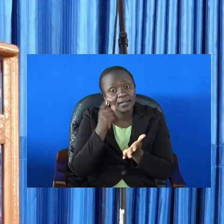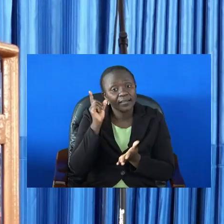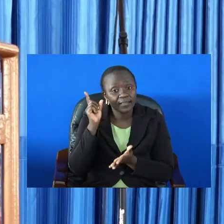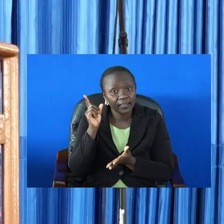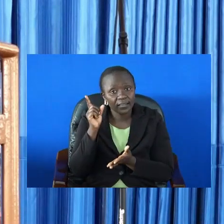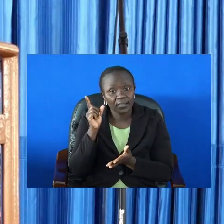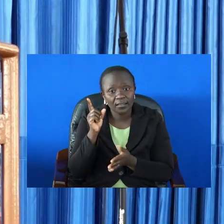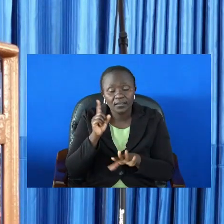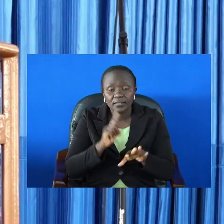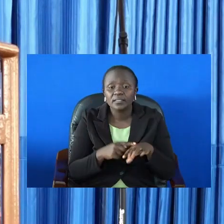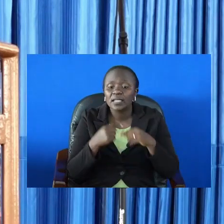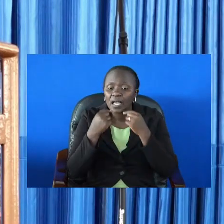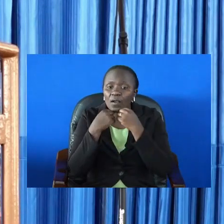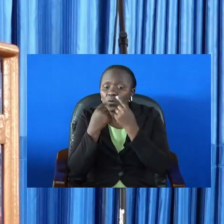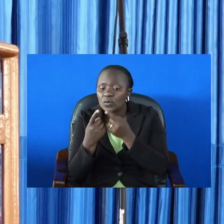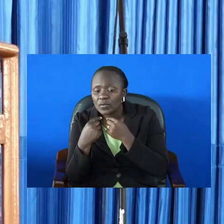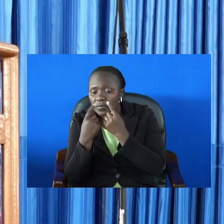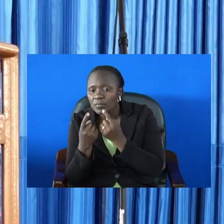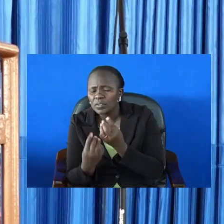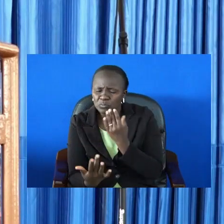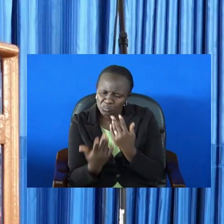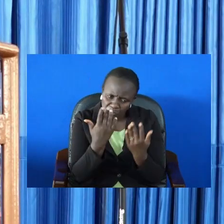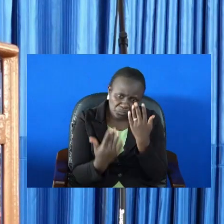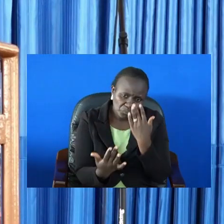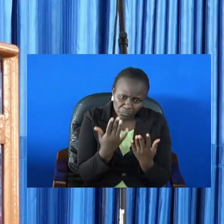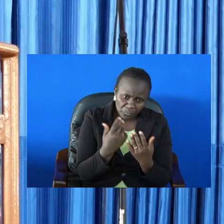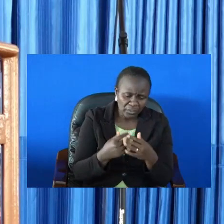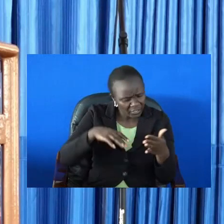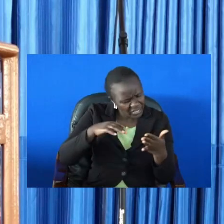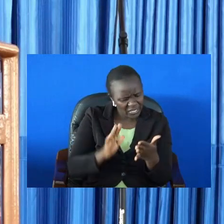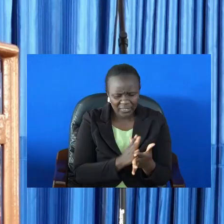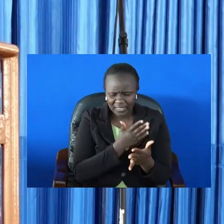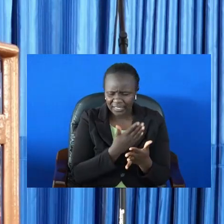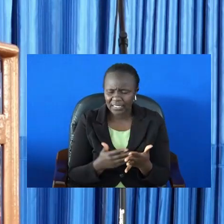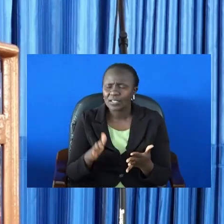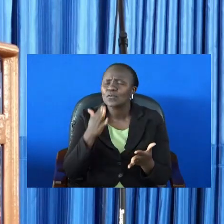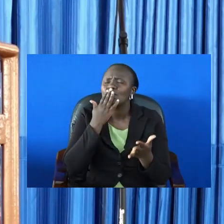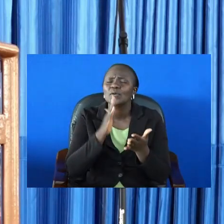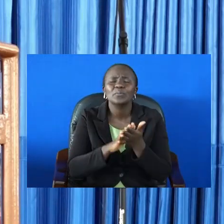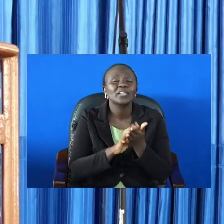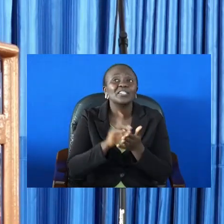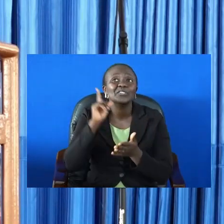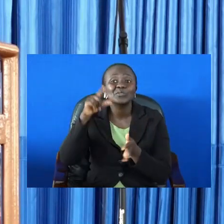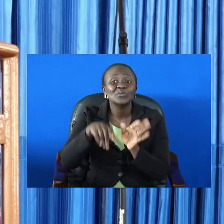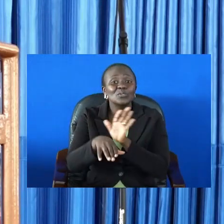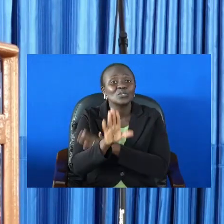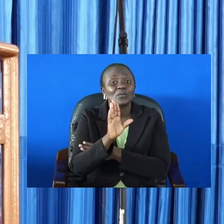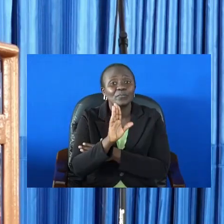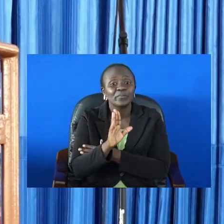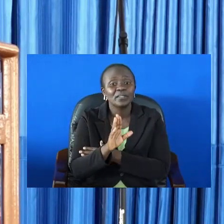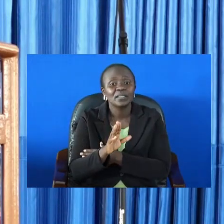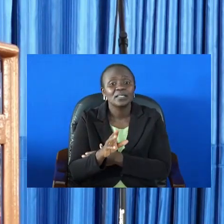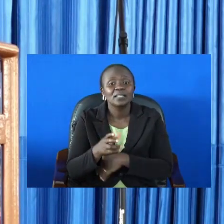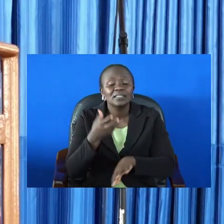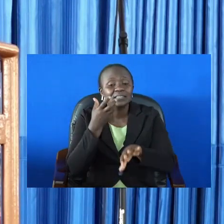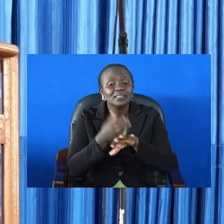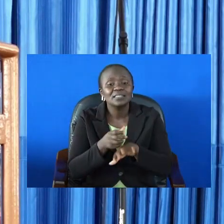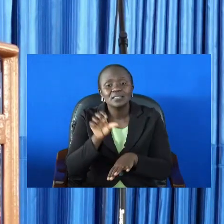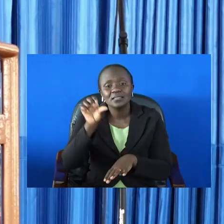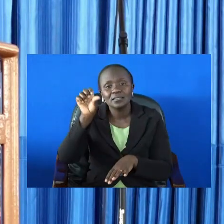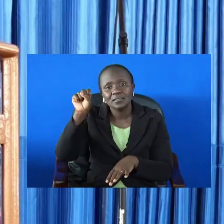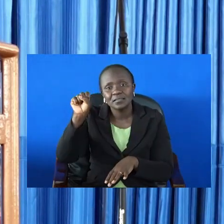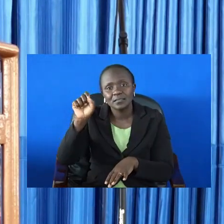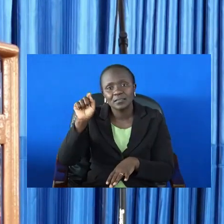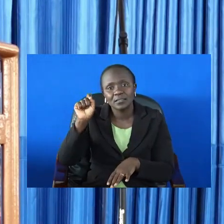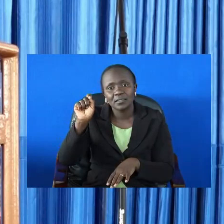who had repented were being burned, they were singing, we praise you, God. When Stephen was being stoned